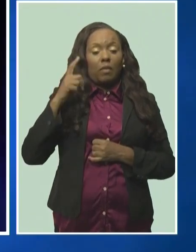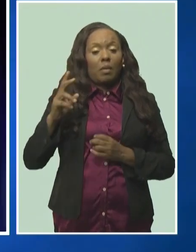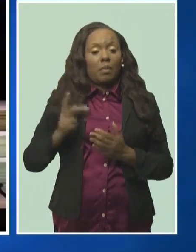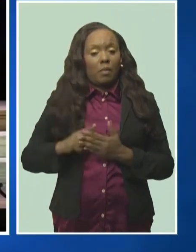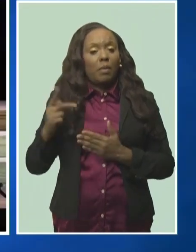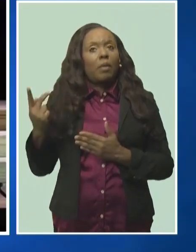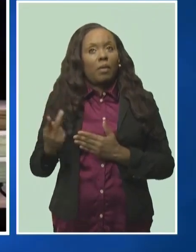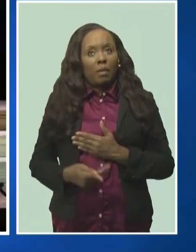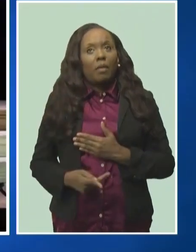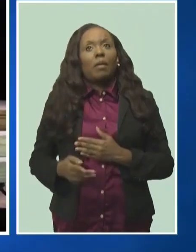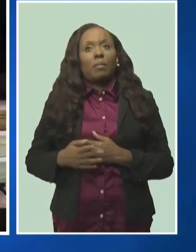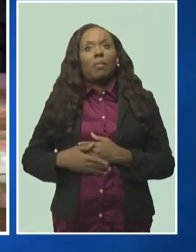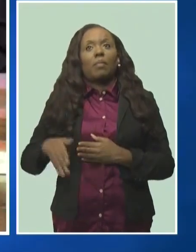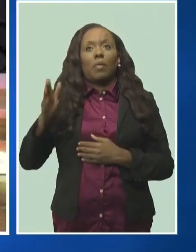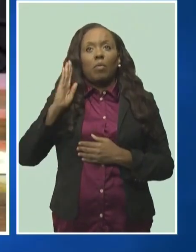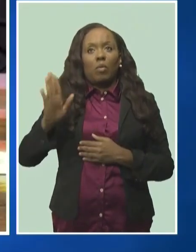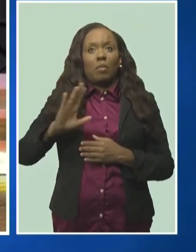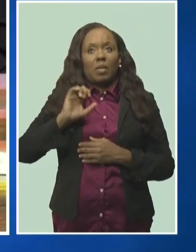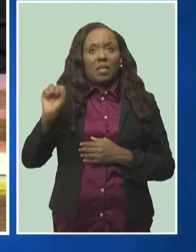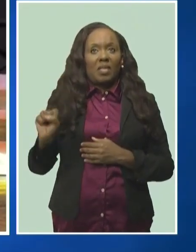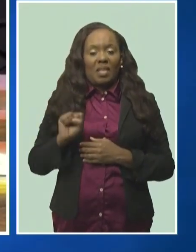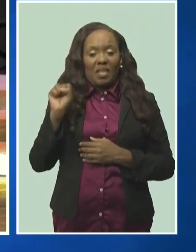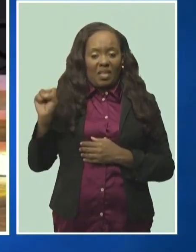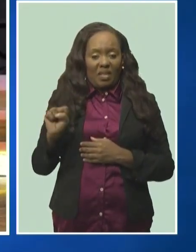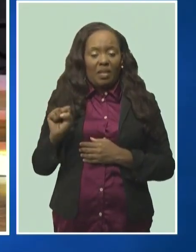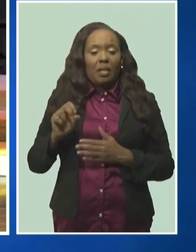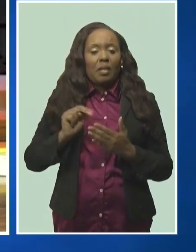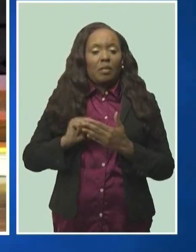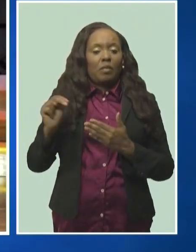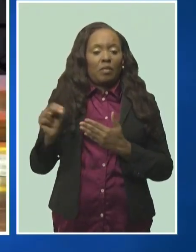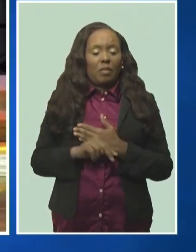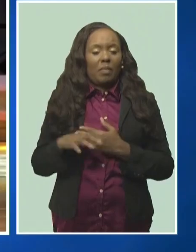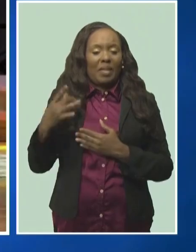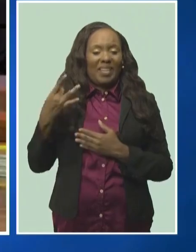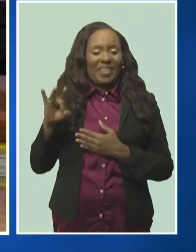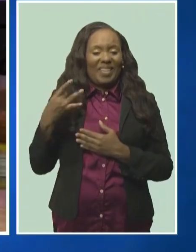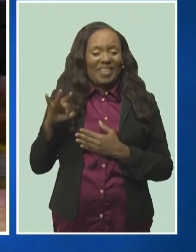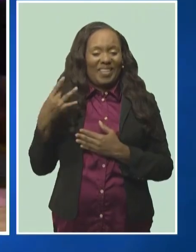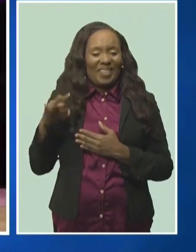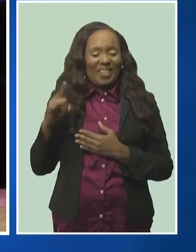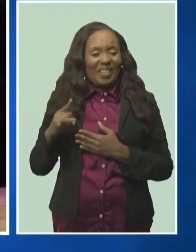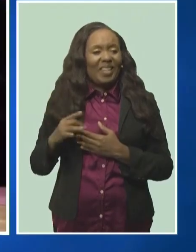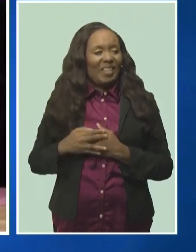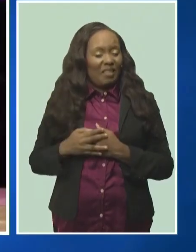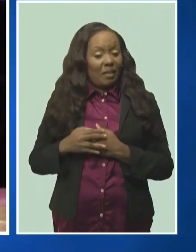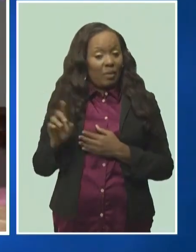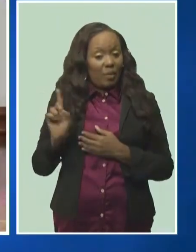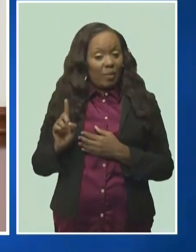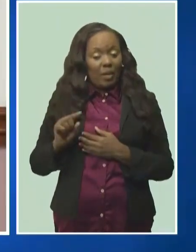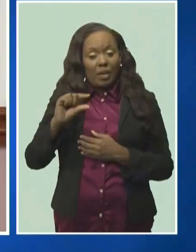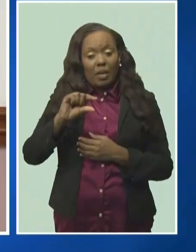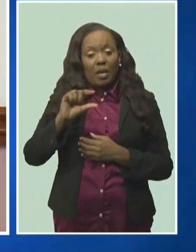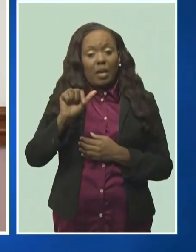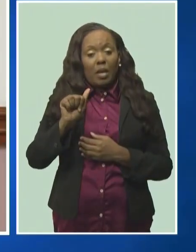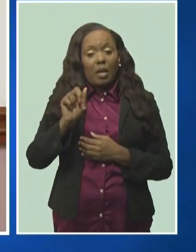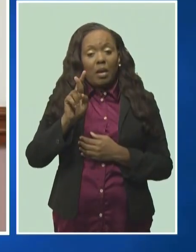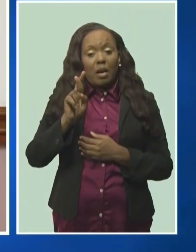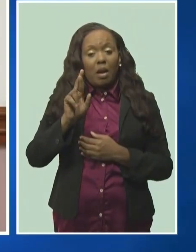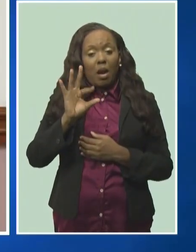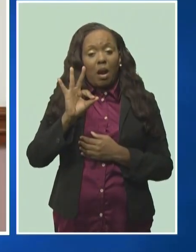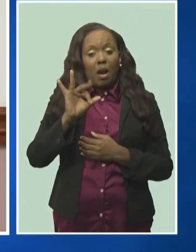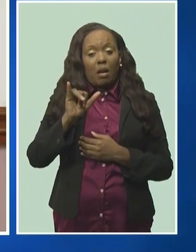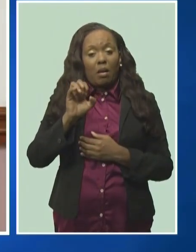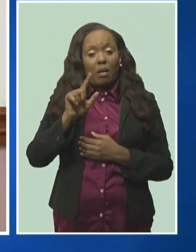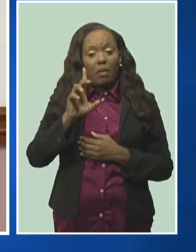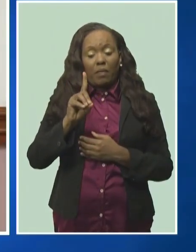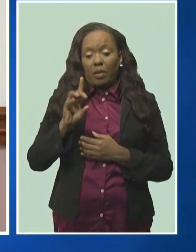Spirit of the Nation show, which comes off on Saturday, November 18th at the Garfield Sobers complex. The